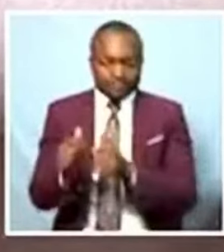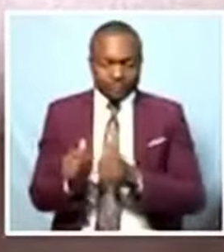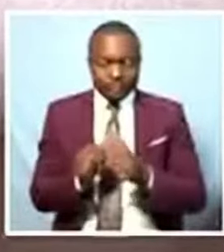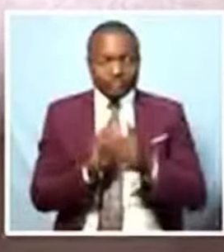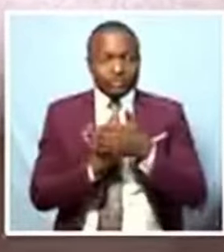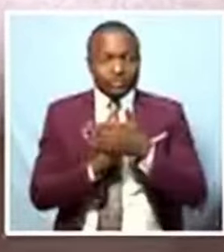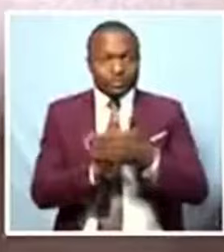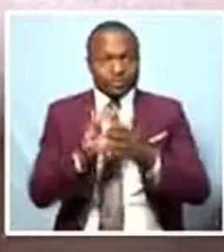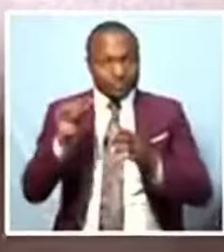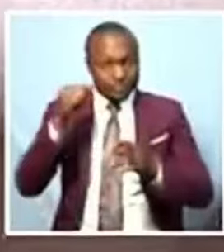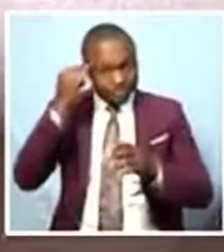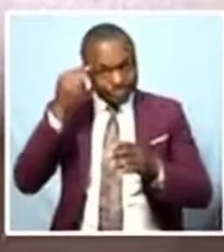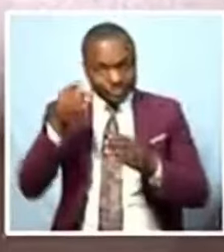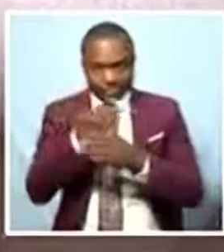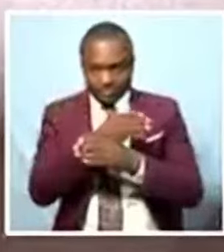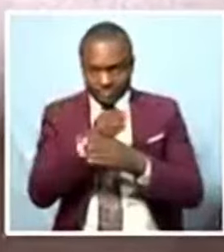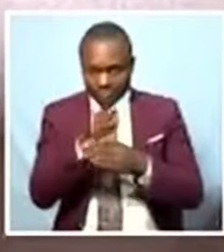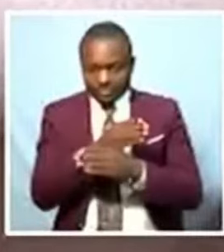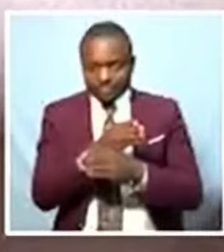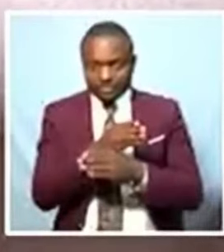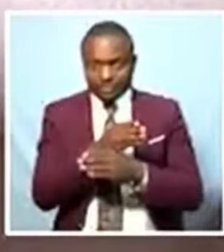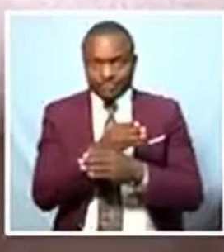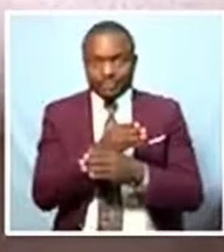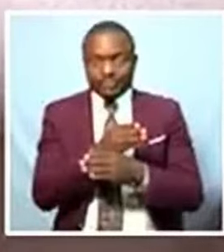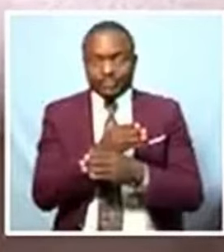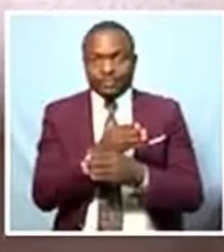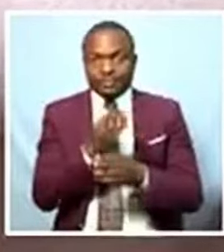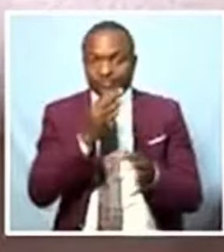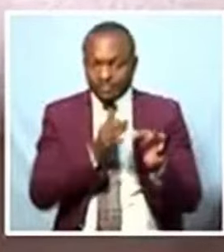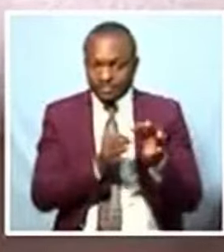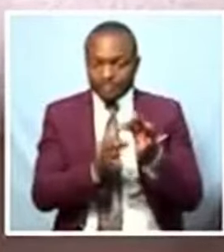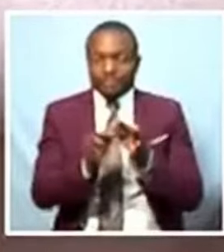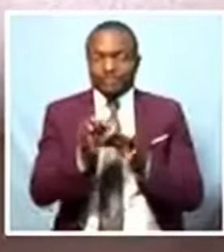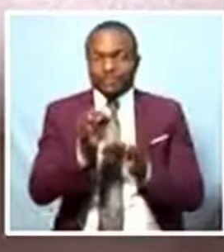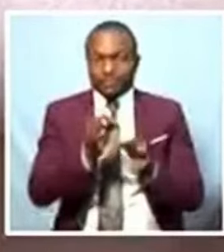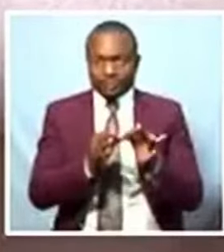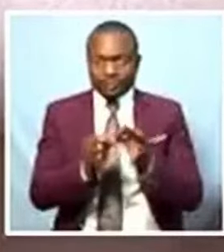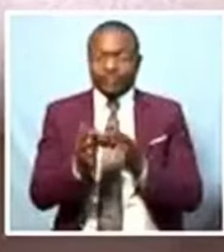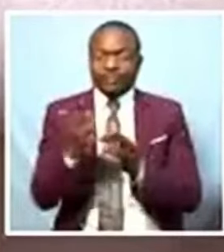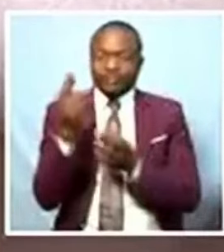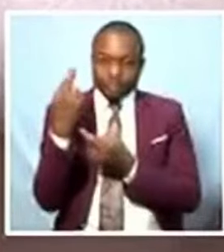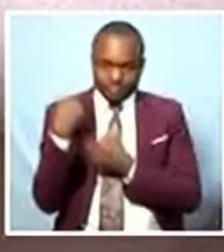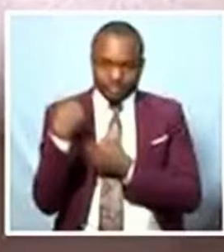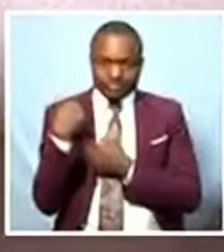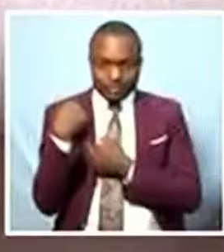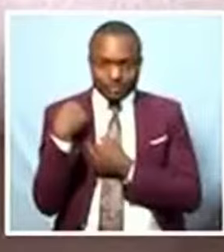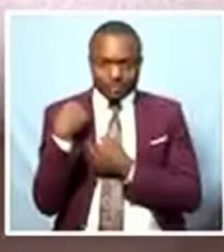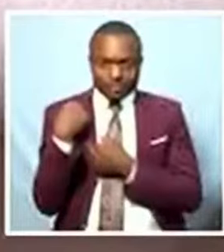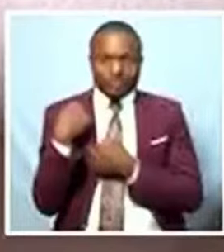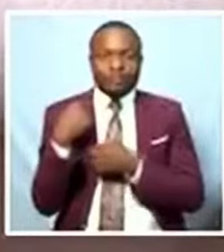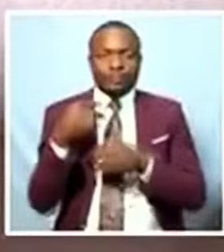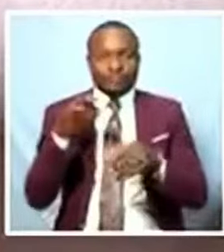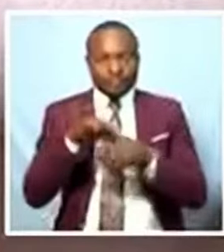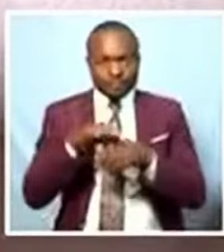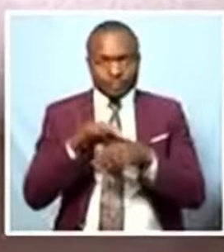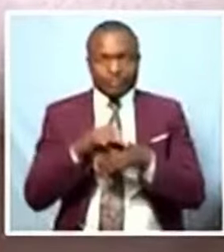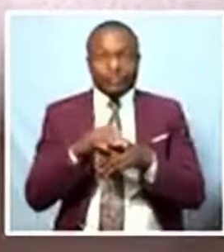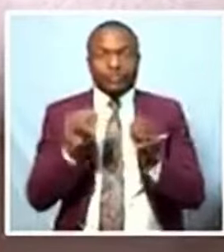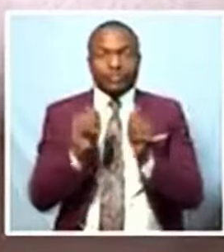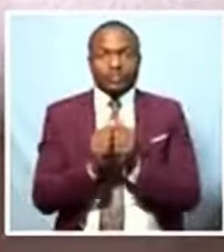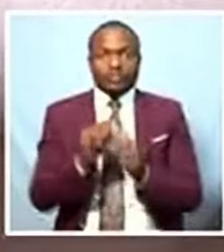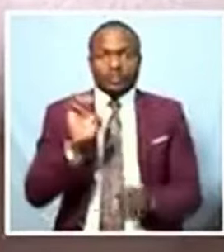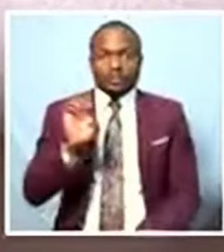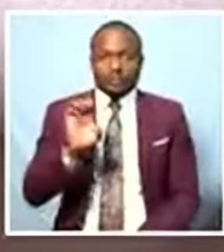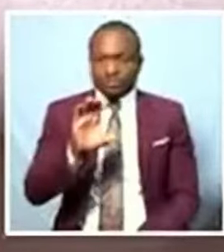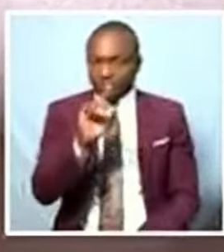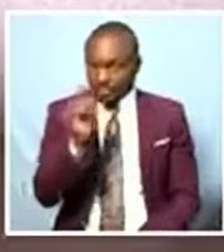our government did say that the mandate to conduct elections is vested in the Electoral Commission of Zambia, adding that, however, the Commission's duty to conduct a by-election